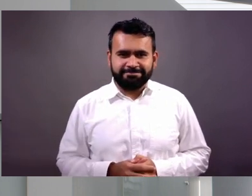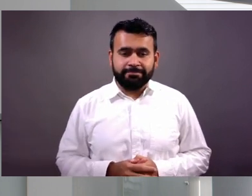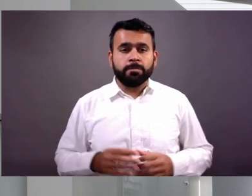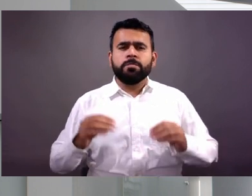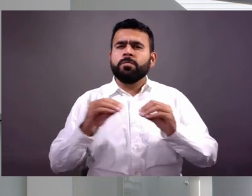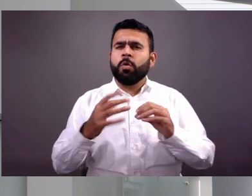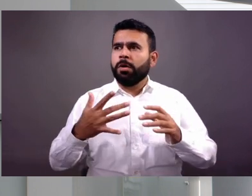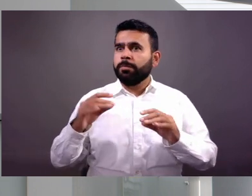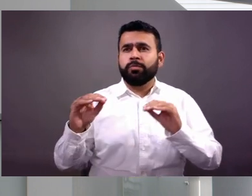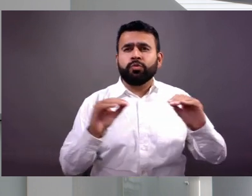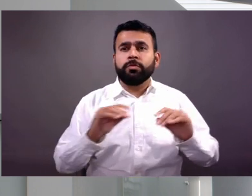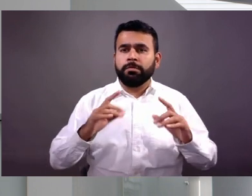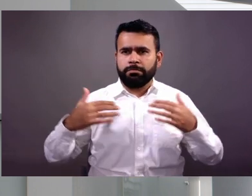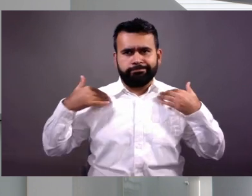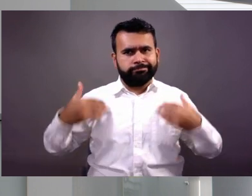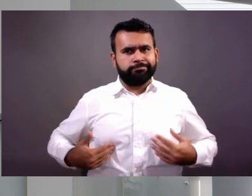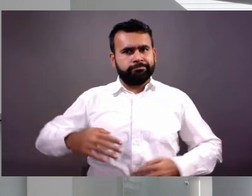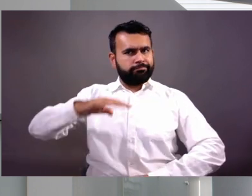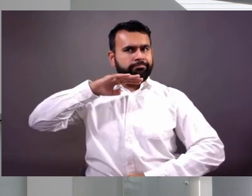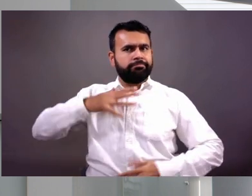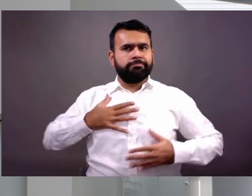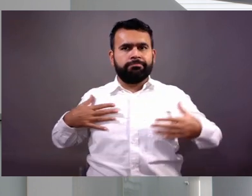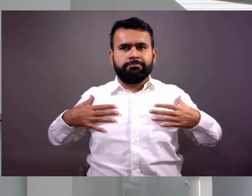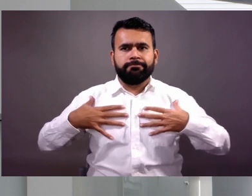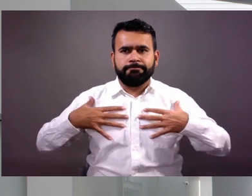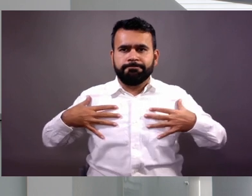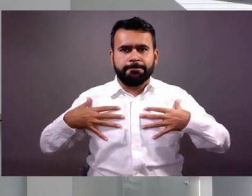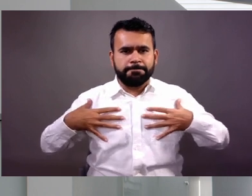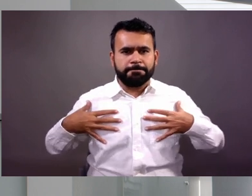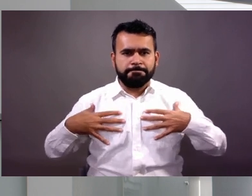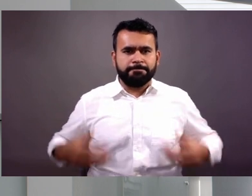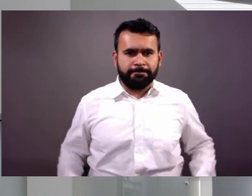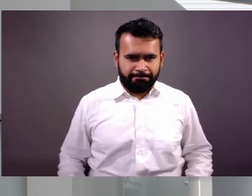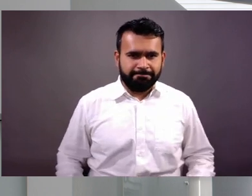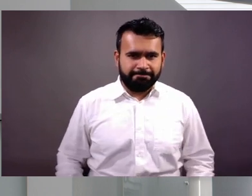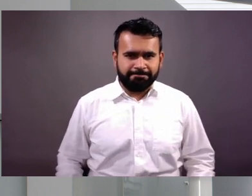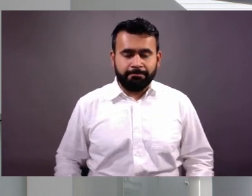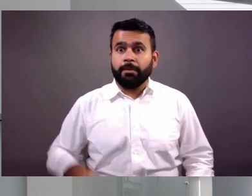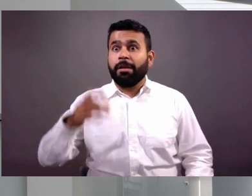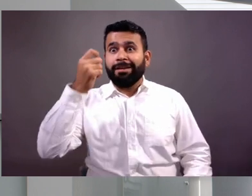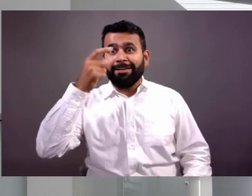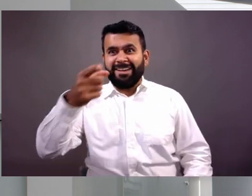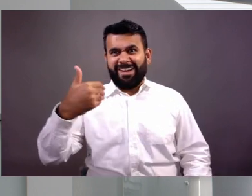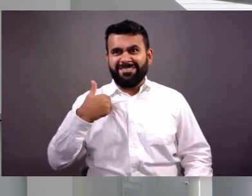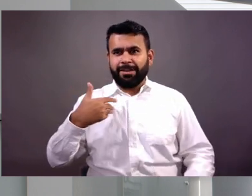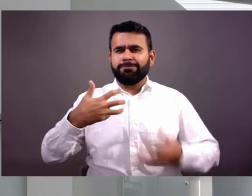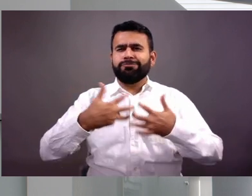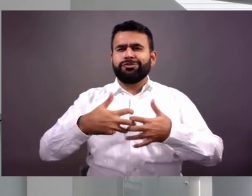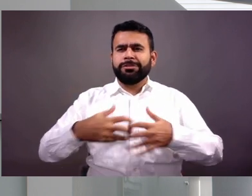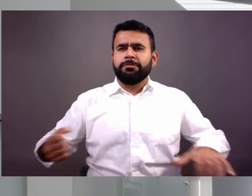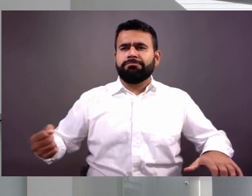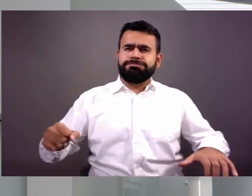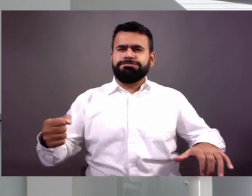just find that sort of chest groove and back groove with your arms coming out. Or with the power